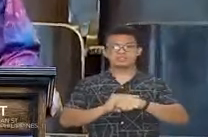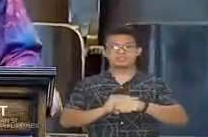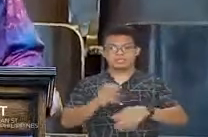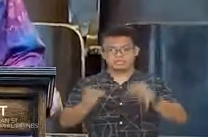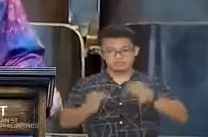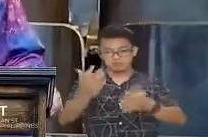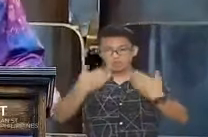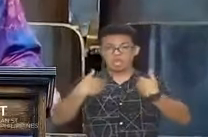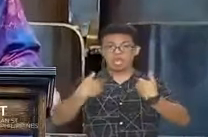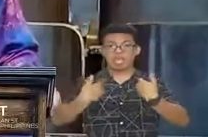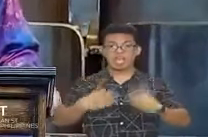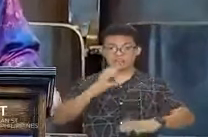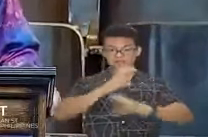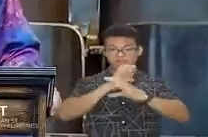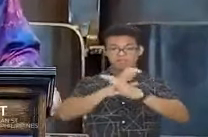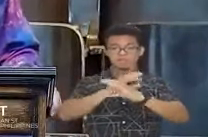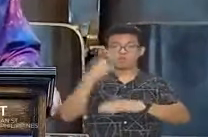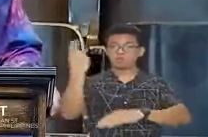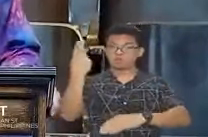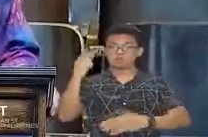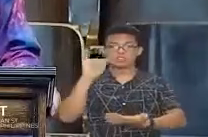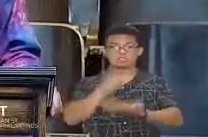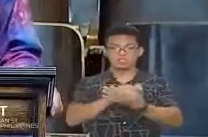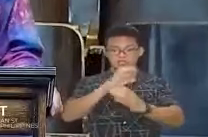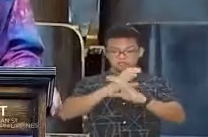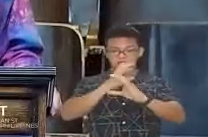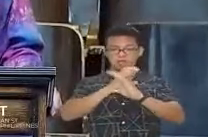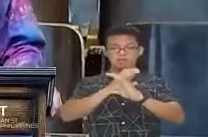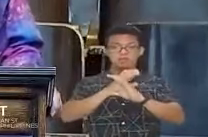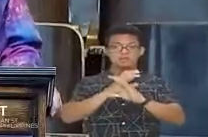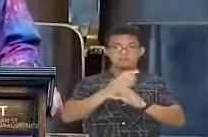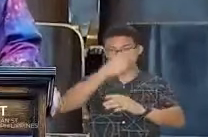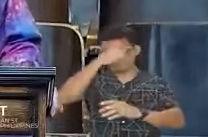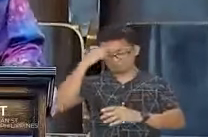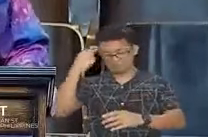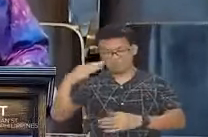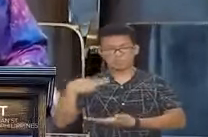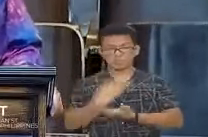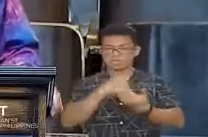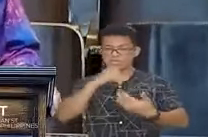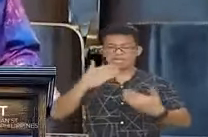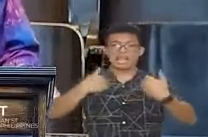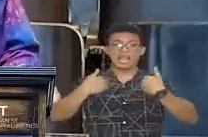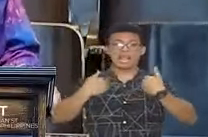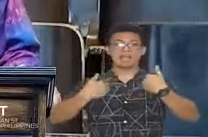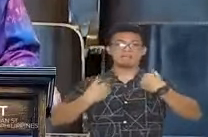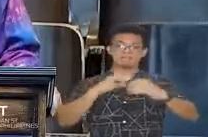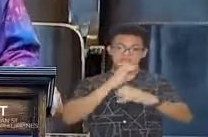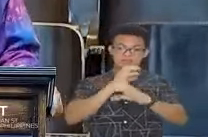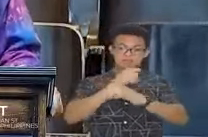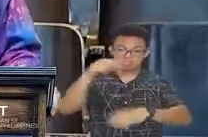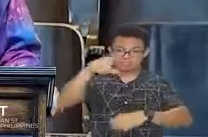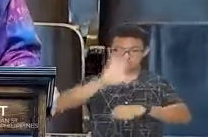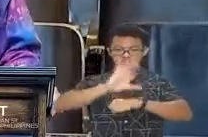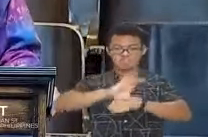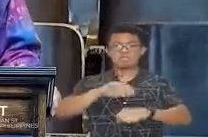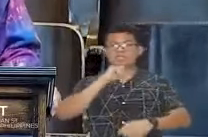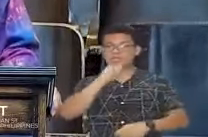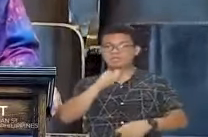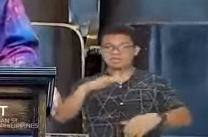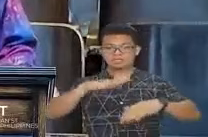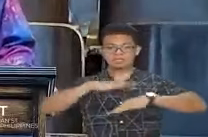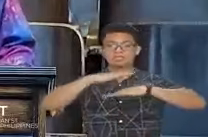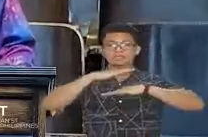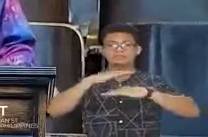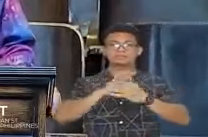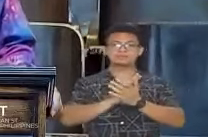Kung doon na mo'y sakyanan, gamita ang sakyanan. Kay kulang mig sakyanan. Oh,